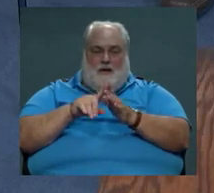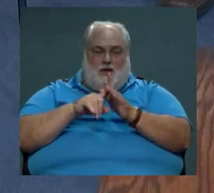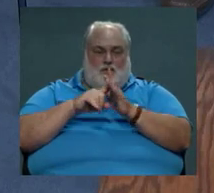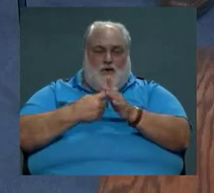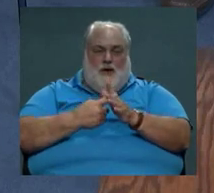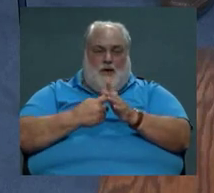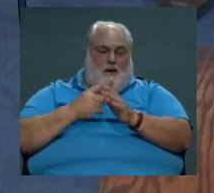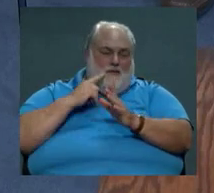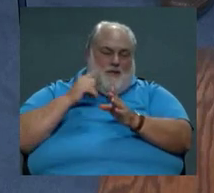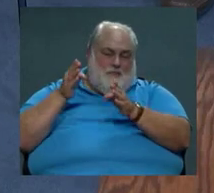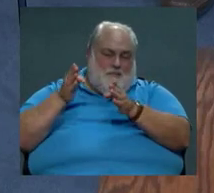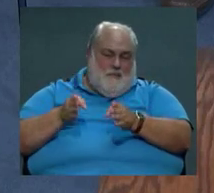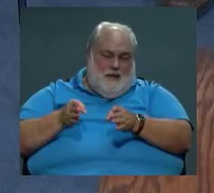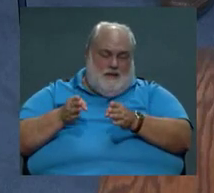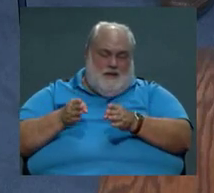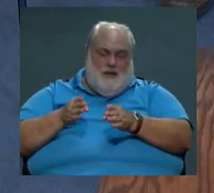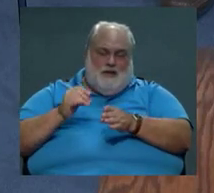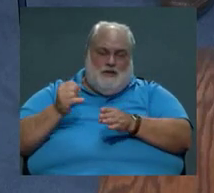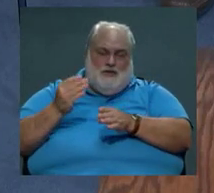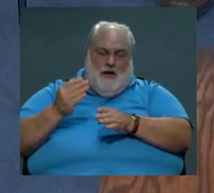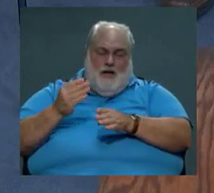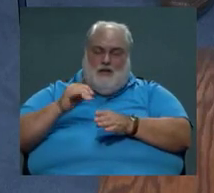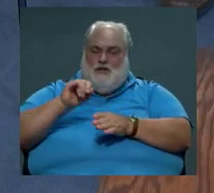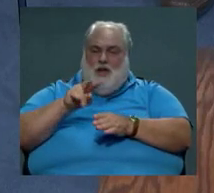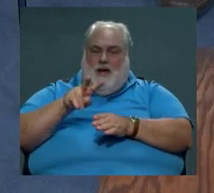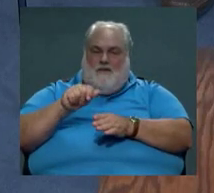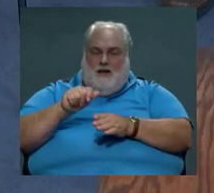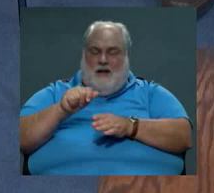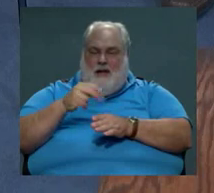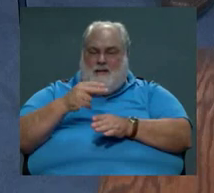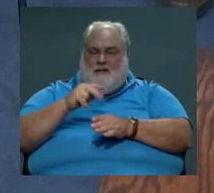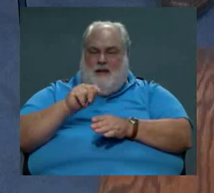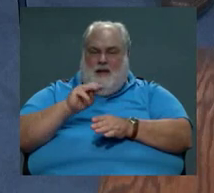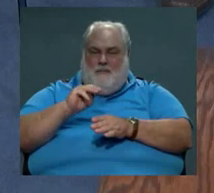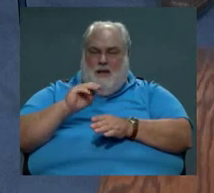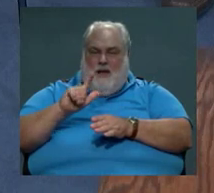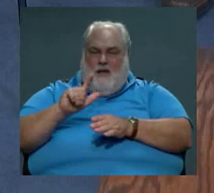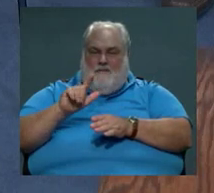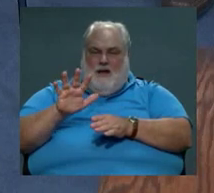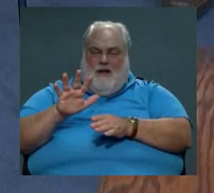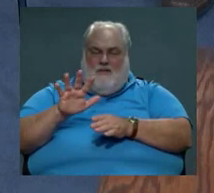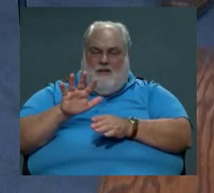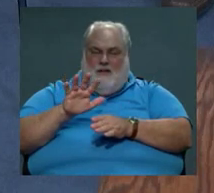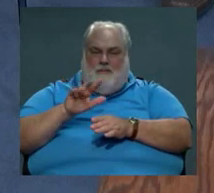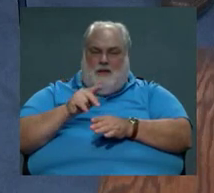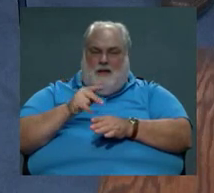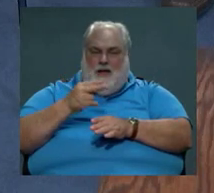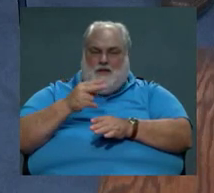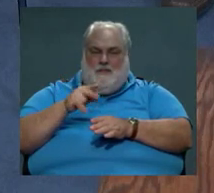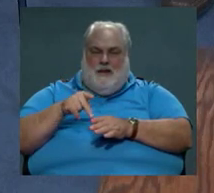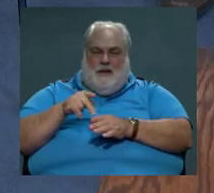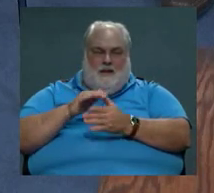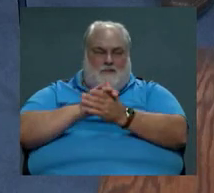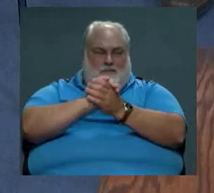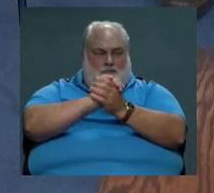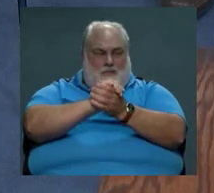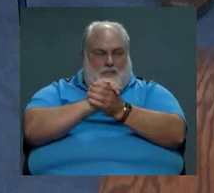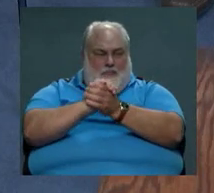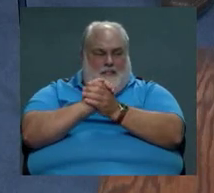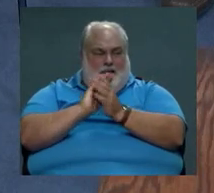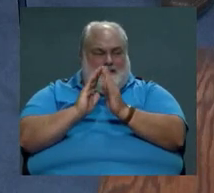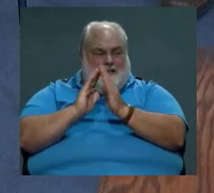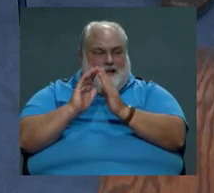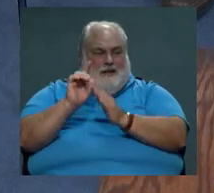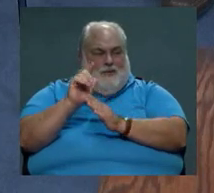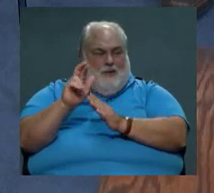for the customization using JavaScript, HTML5, and PHP. Congratulations to the City of